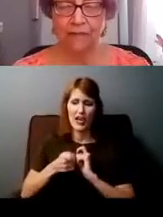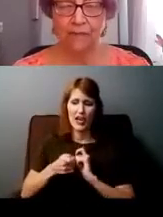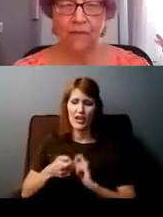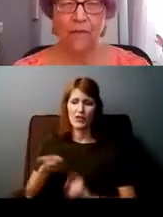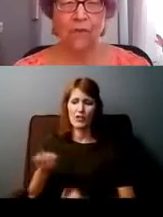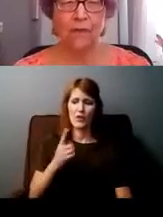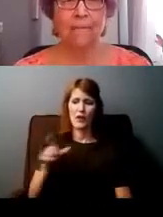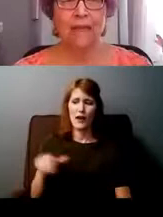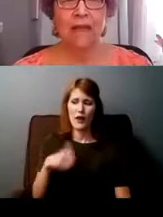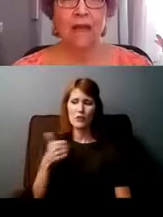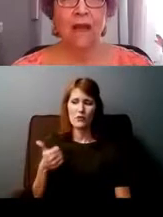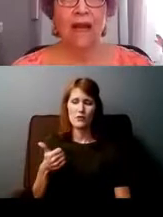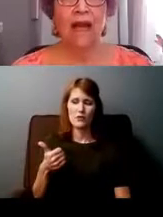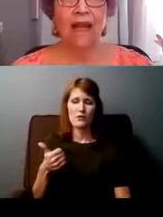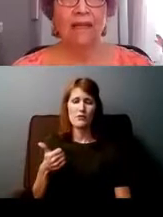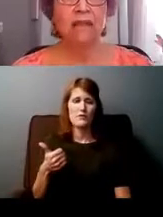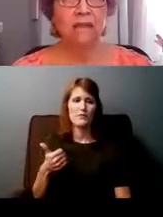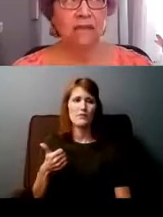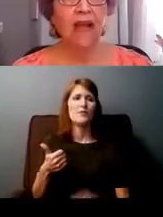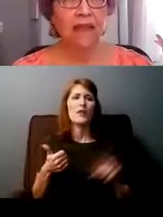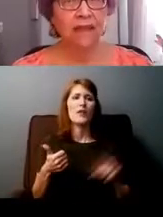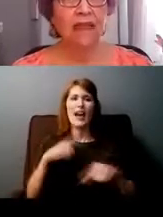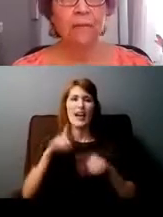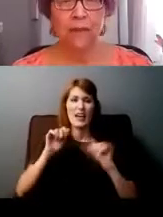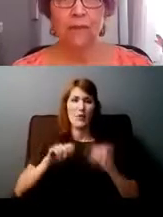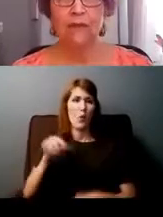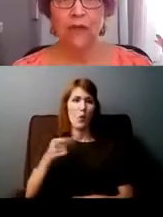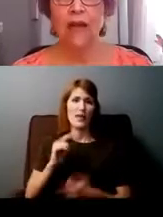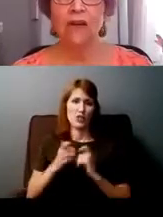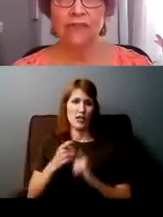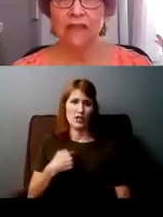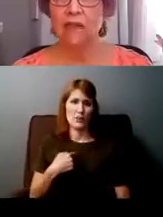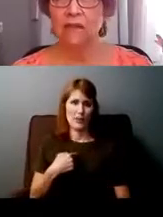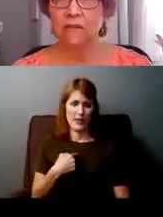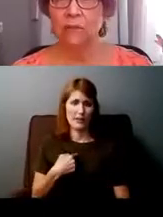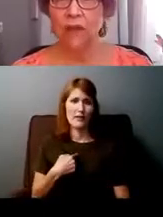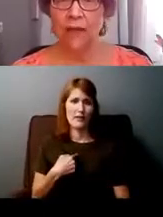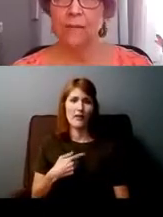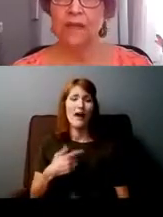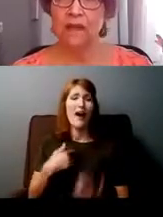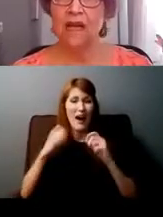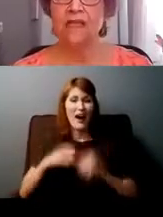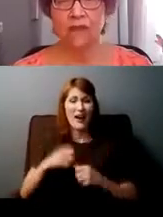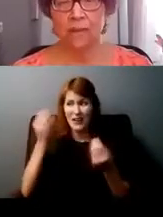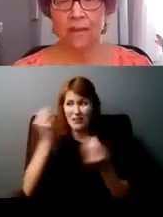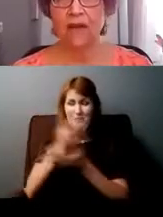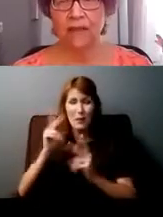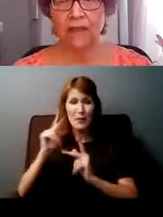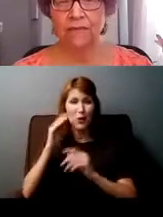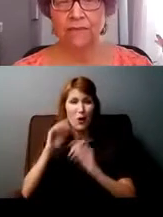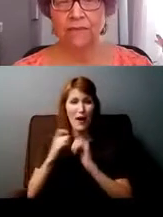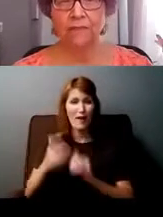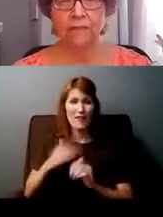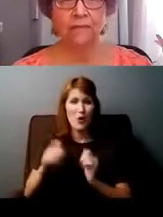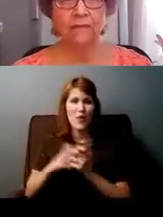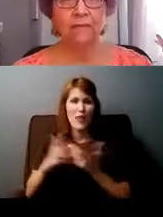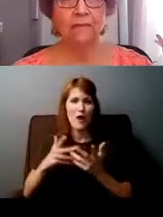me. I can let people know how I feel without being hostile about it.